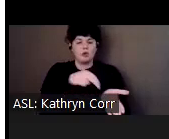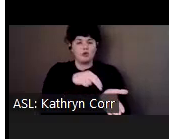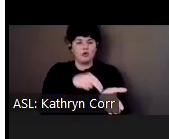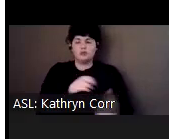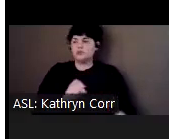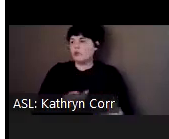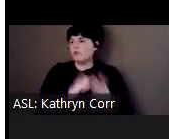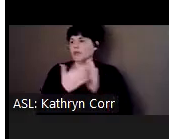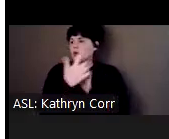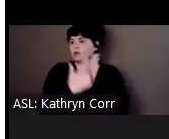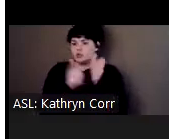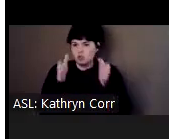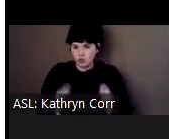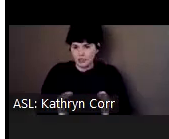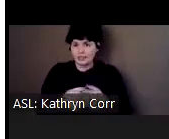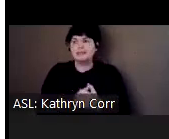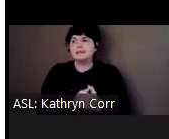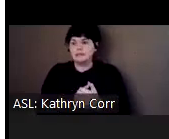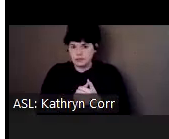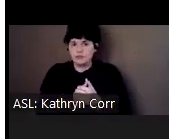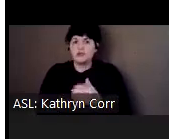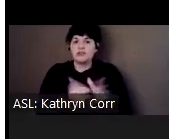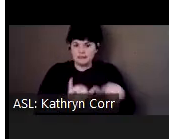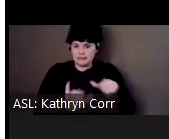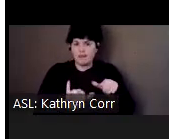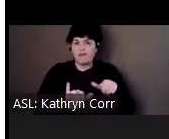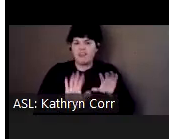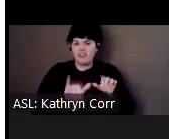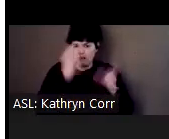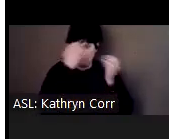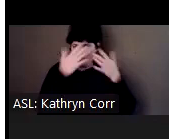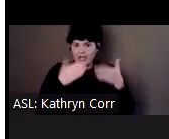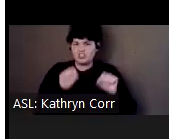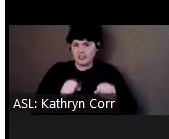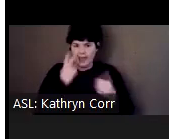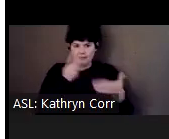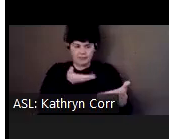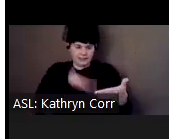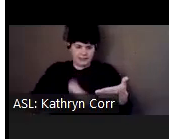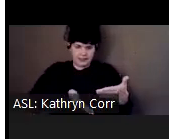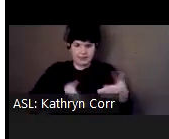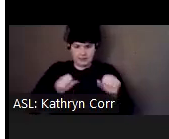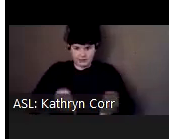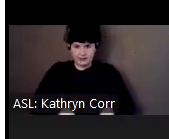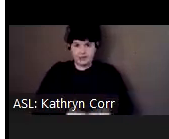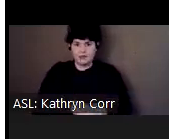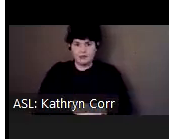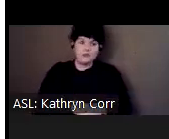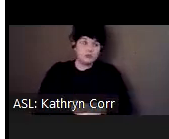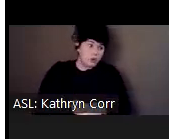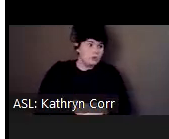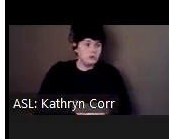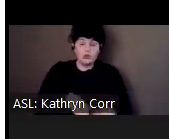attorney. That is still available to be seen in that way. So no, does it completely